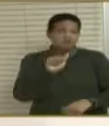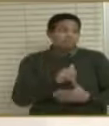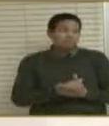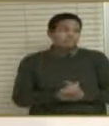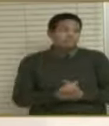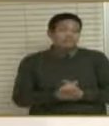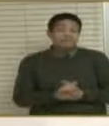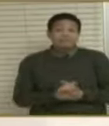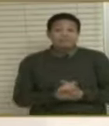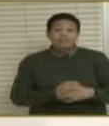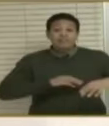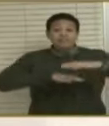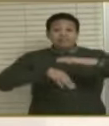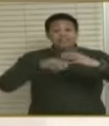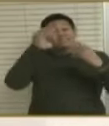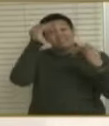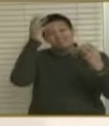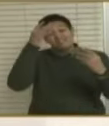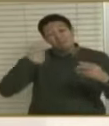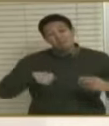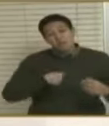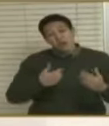based on the information we have, some